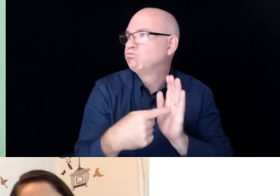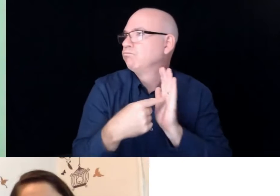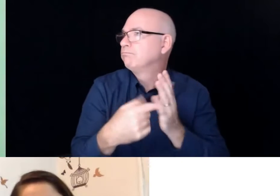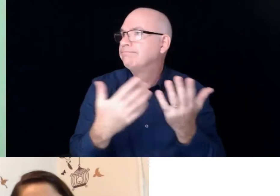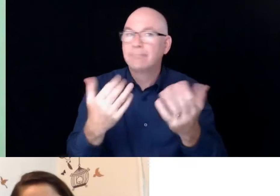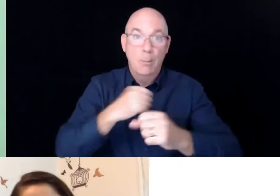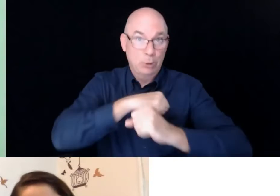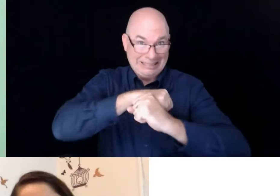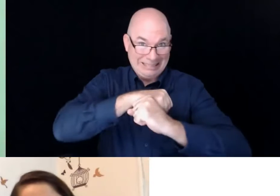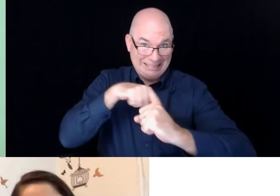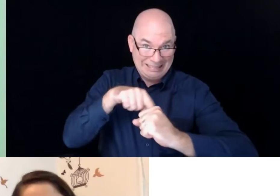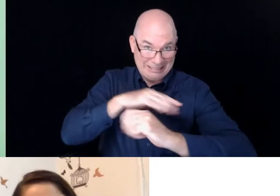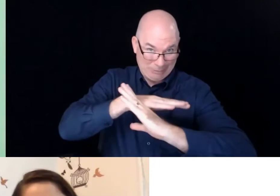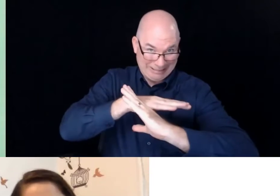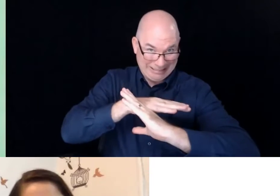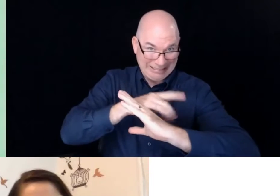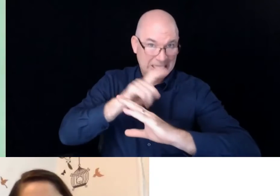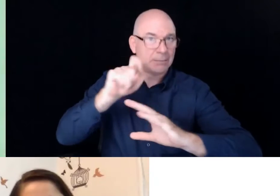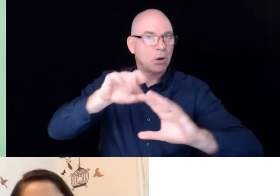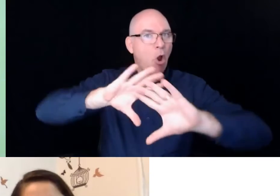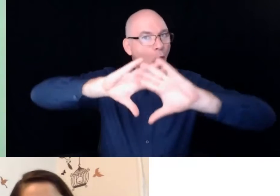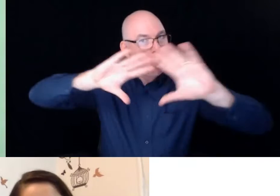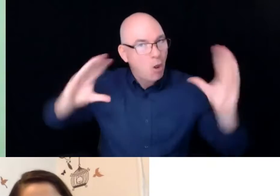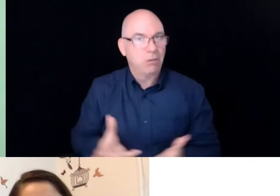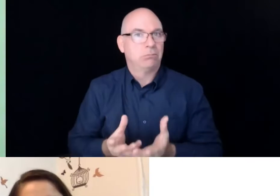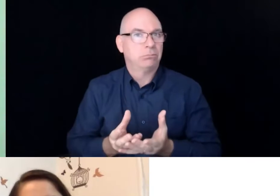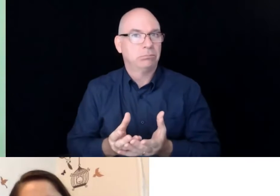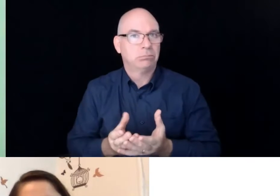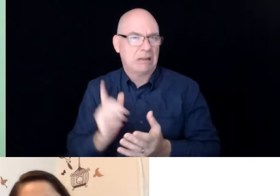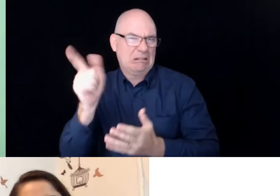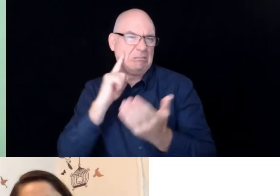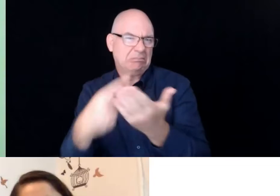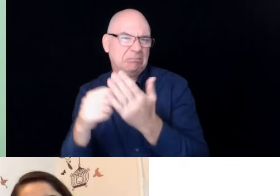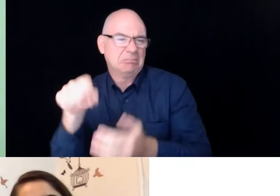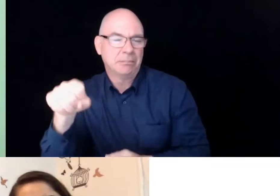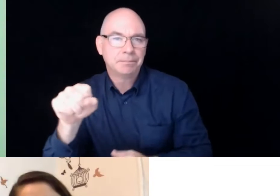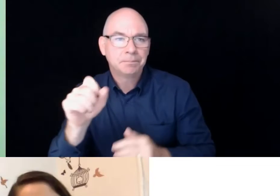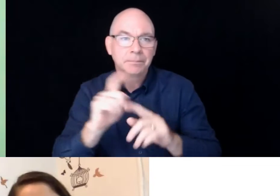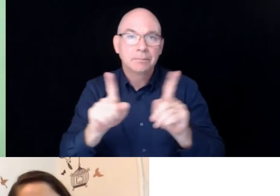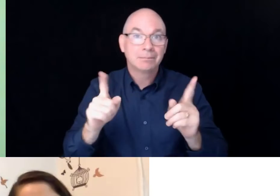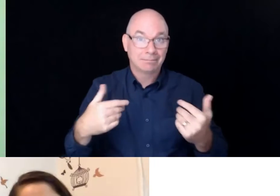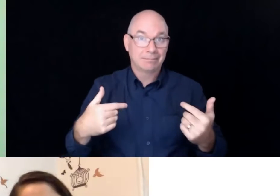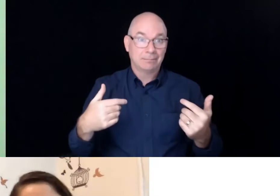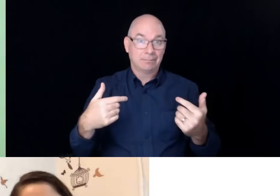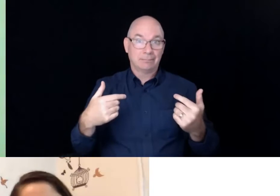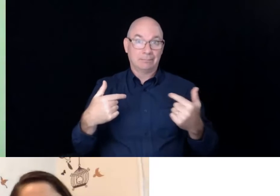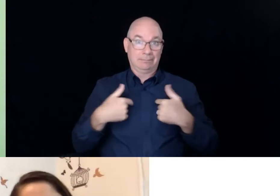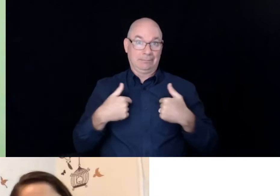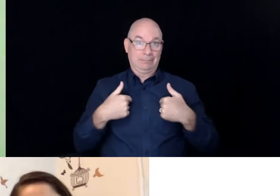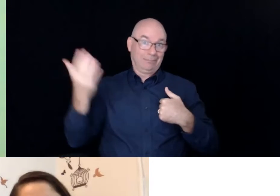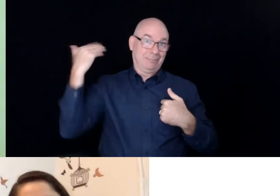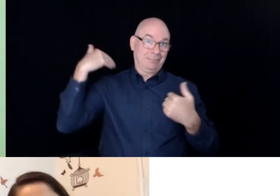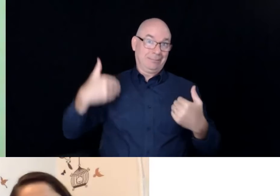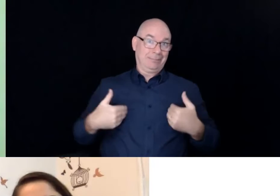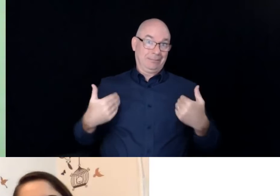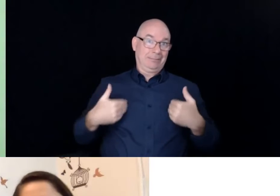protection needs to be holistic, and I'm sure we'll talk a bit more about that in a while. But as a young person, a long time ago, I